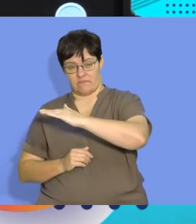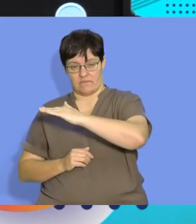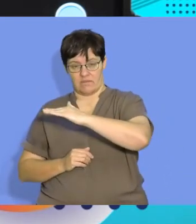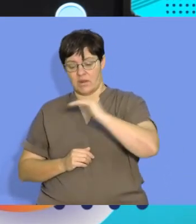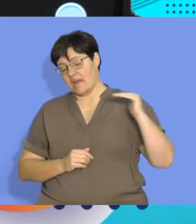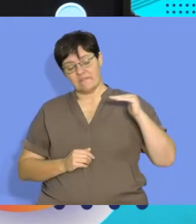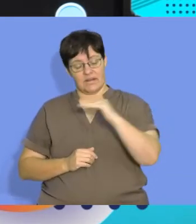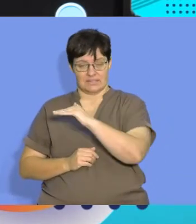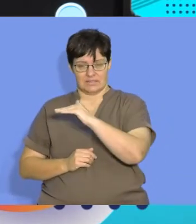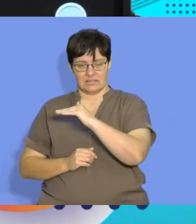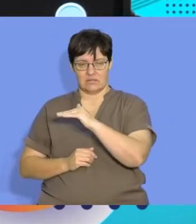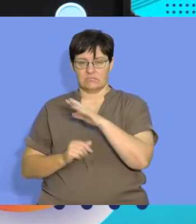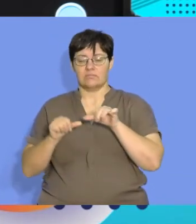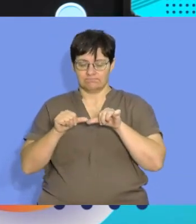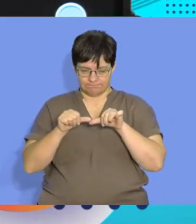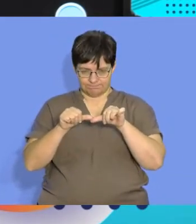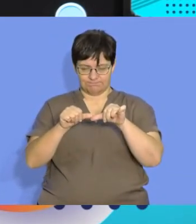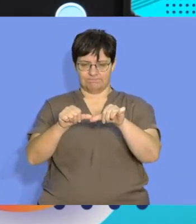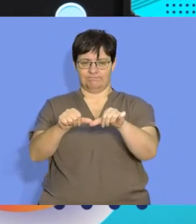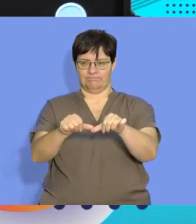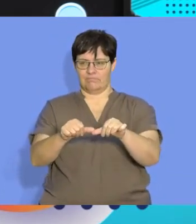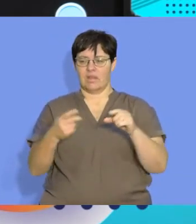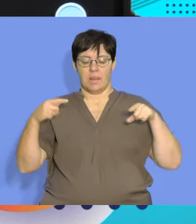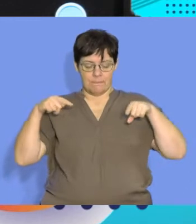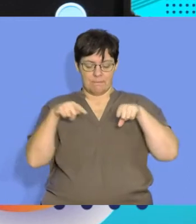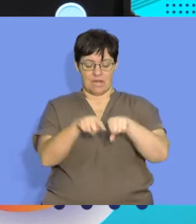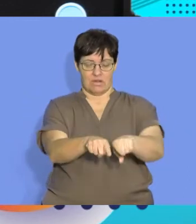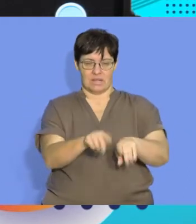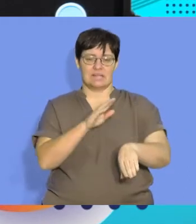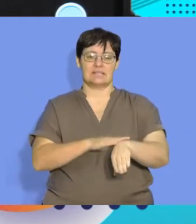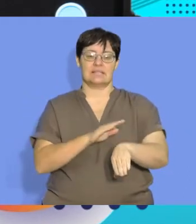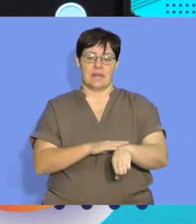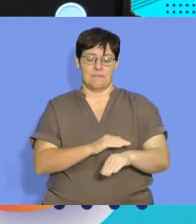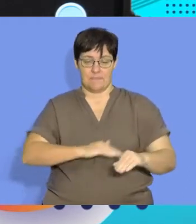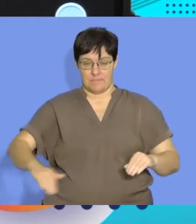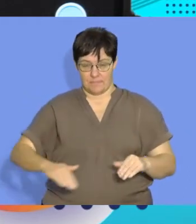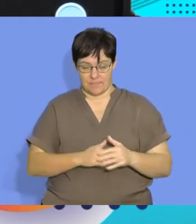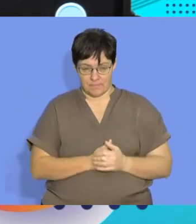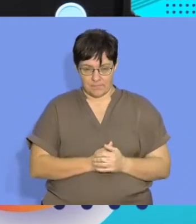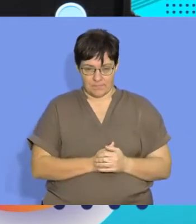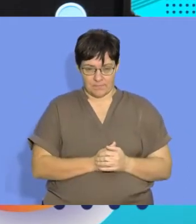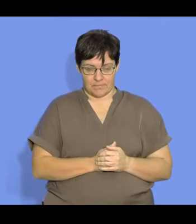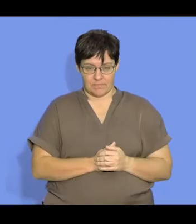it's not just flattening down, it's also now parallel to the time axis.